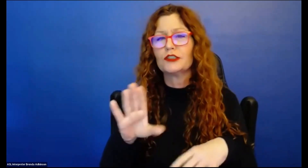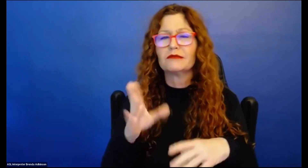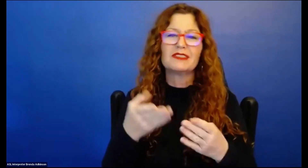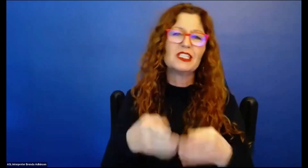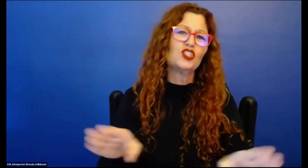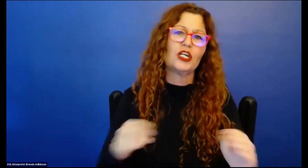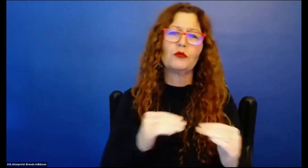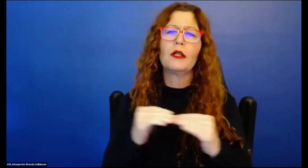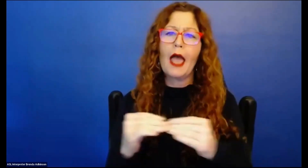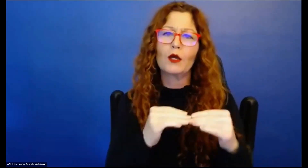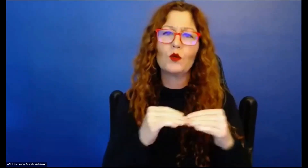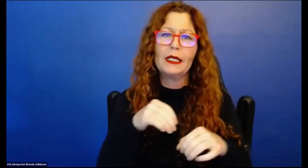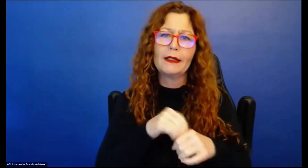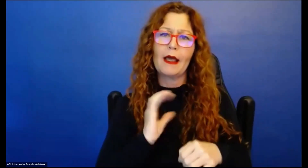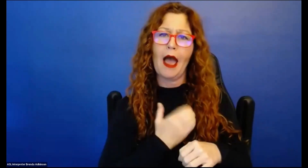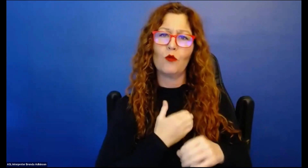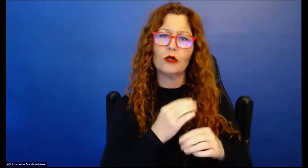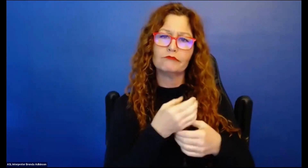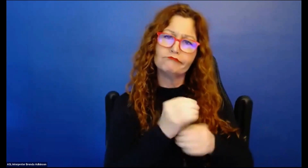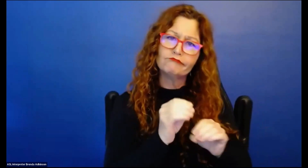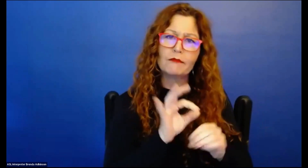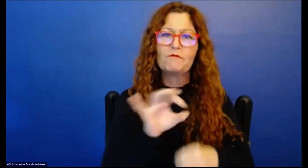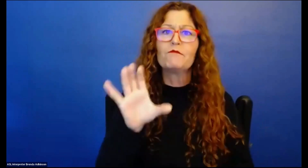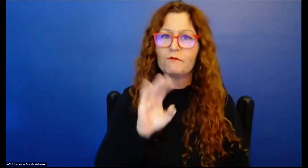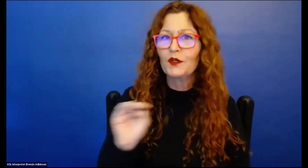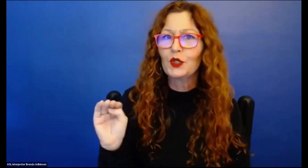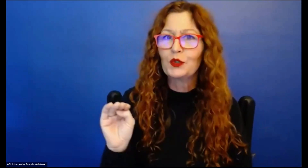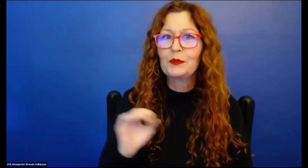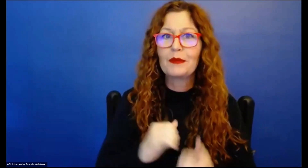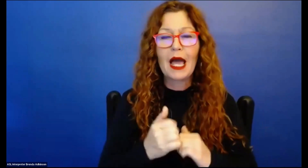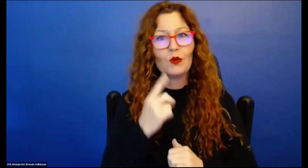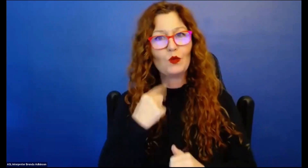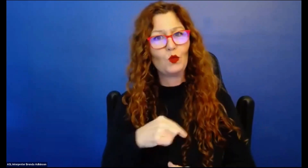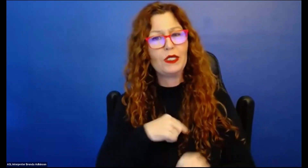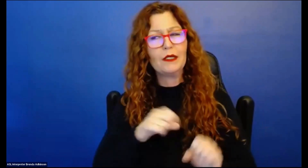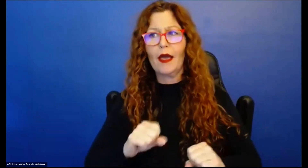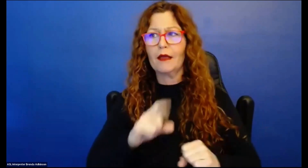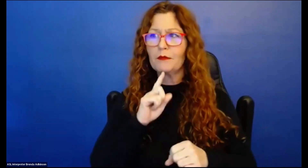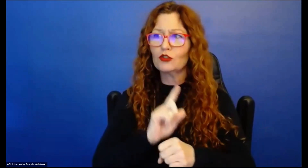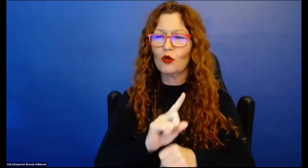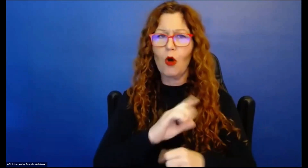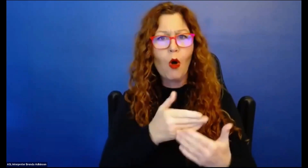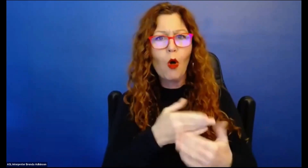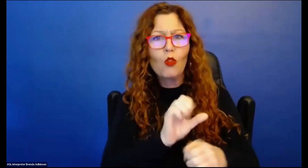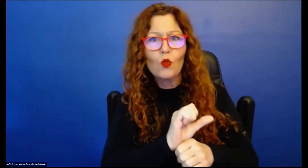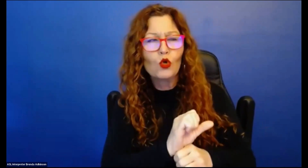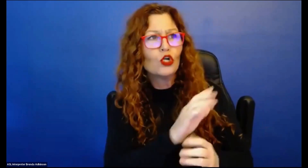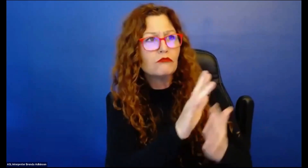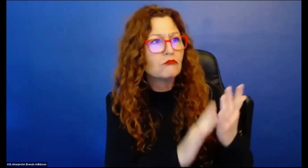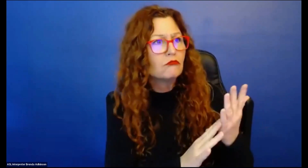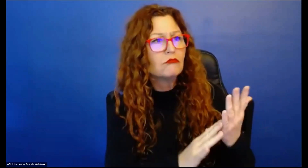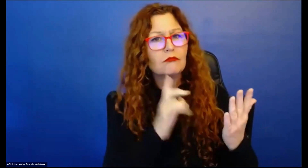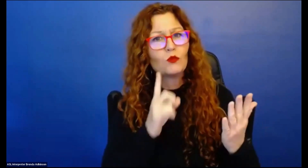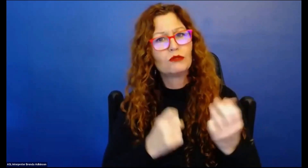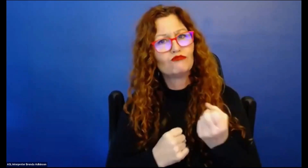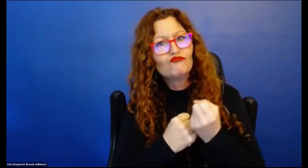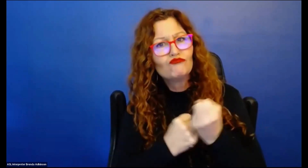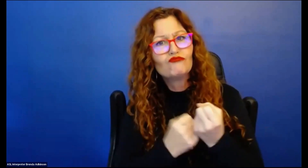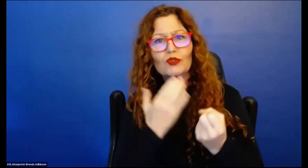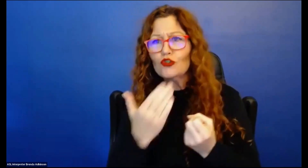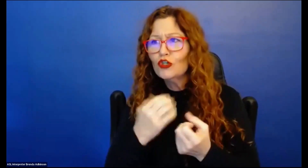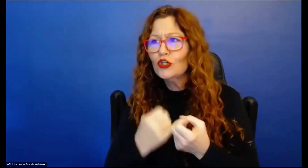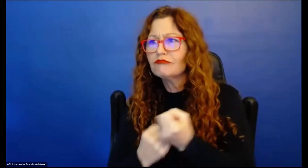equity within the firm, what we're doing to be good stewards of the work that we do and our teams that we're on in our community.